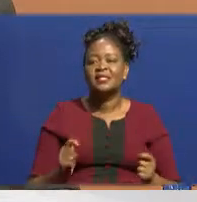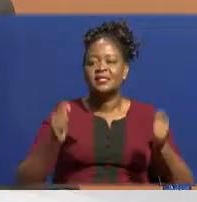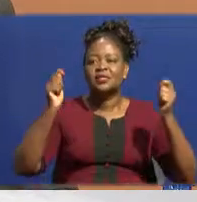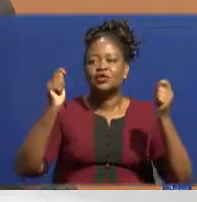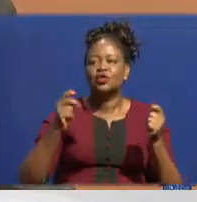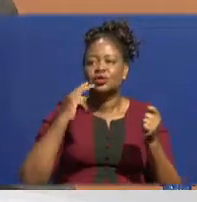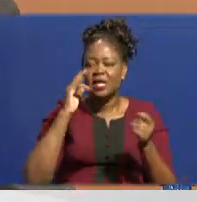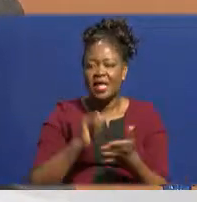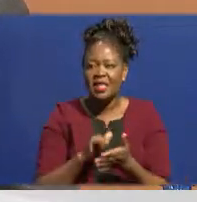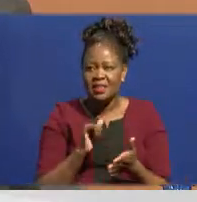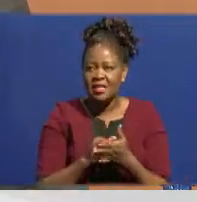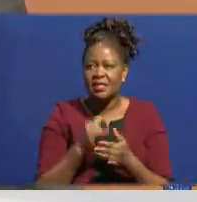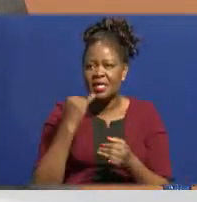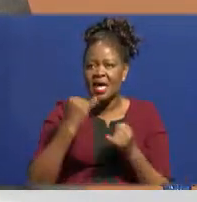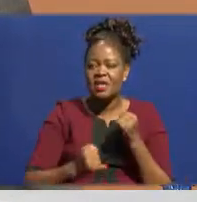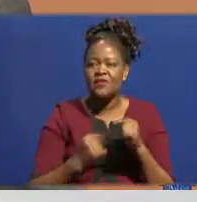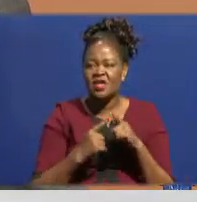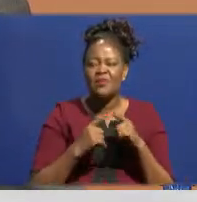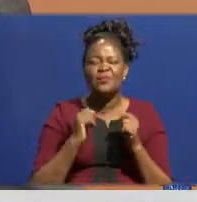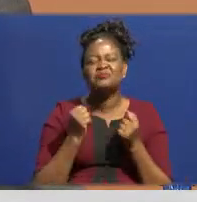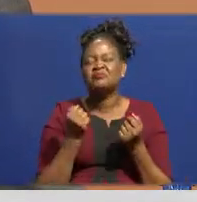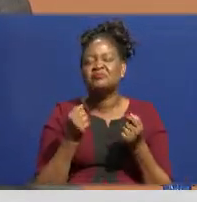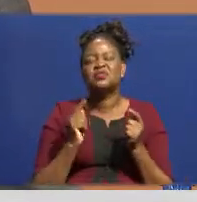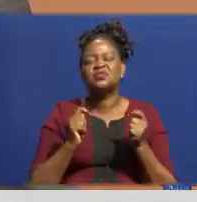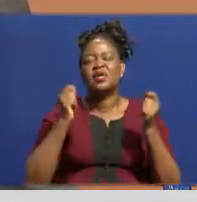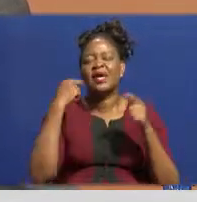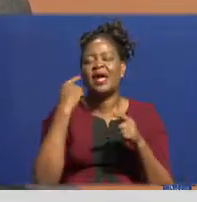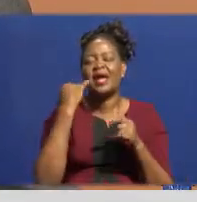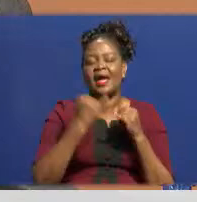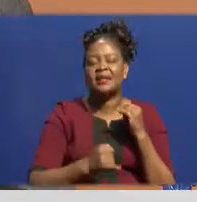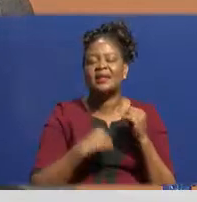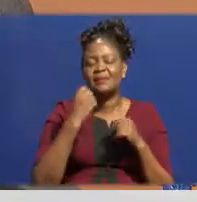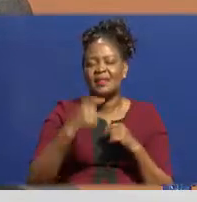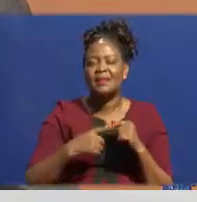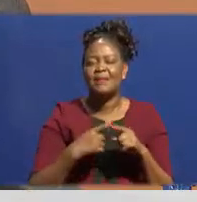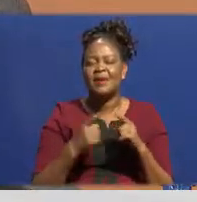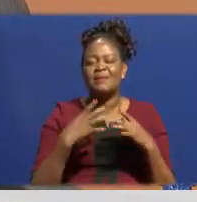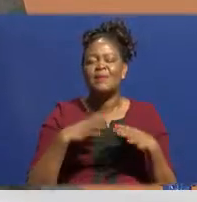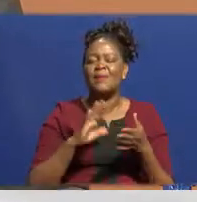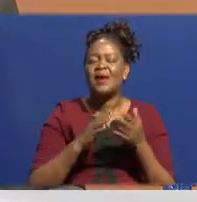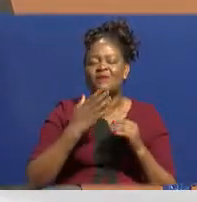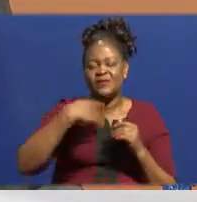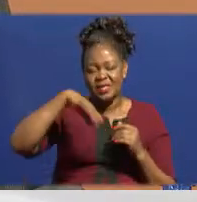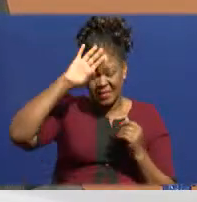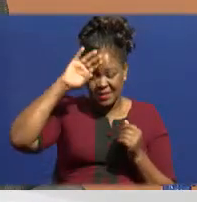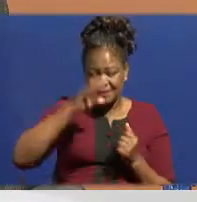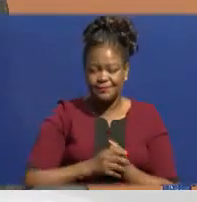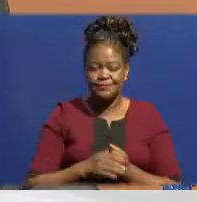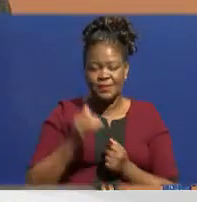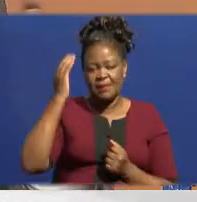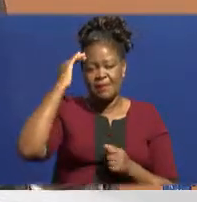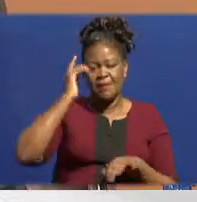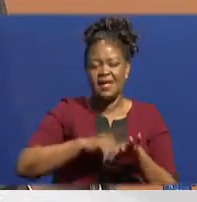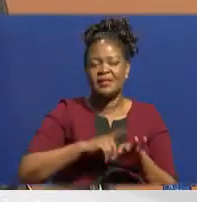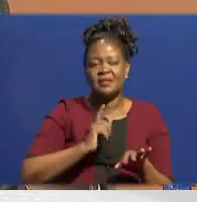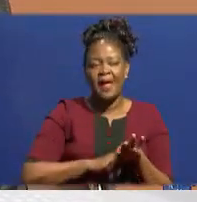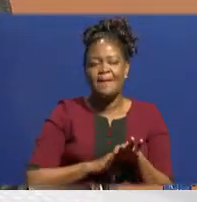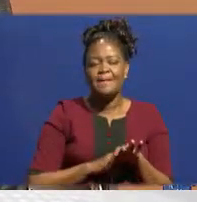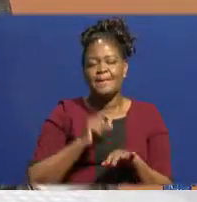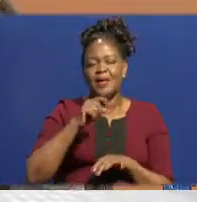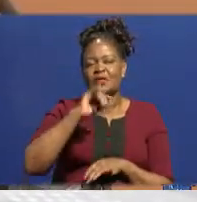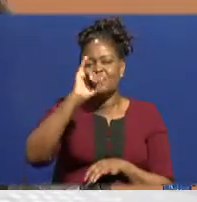will find by the end of the year, the strike might end next month. But people get frustrated. I remember when, I think in